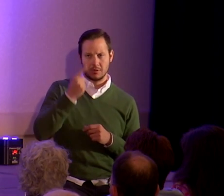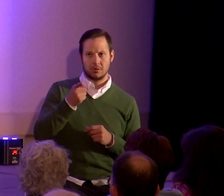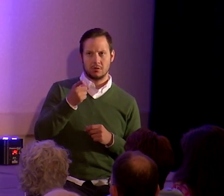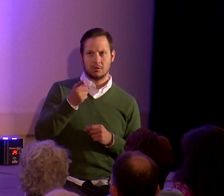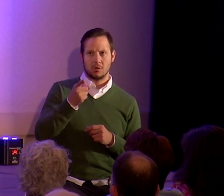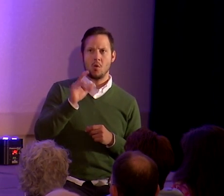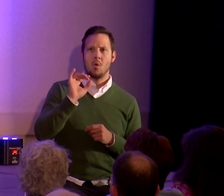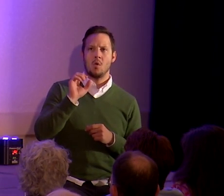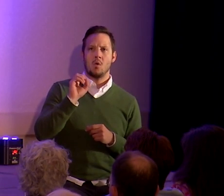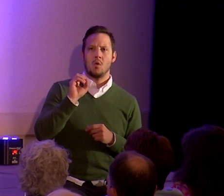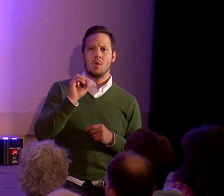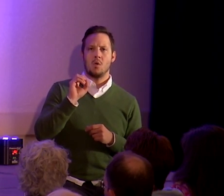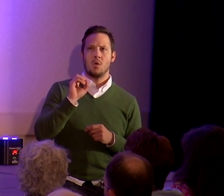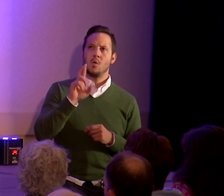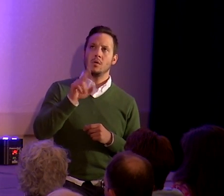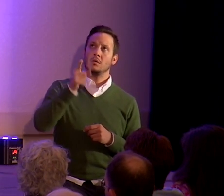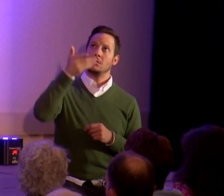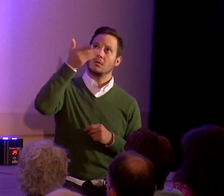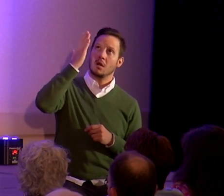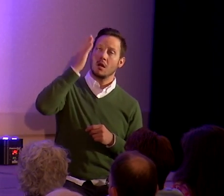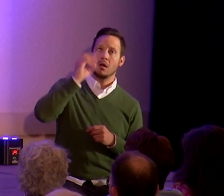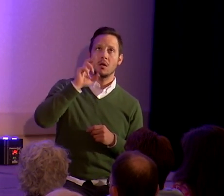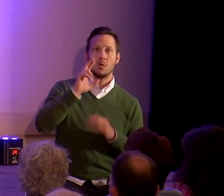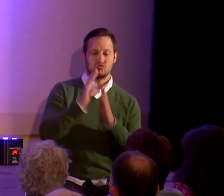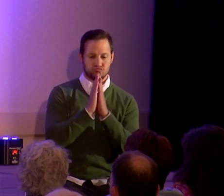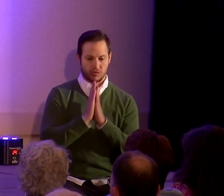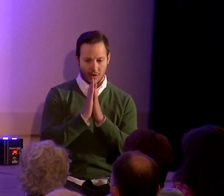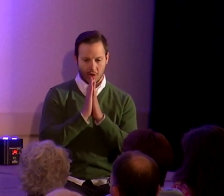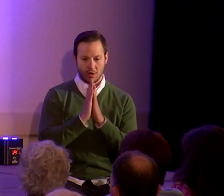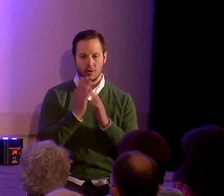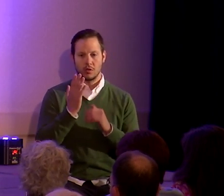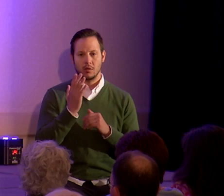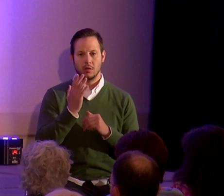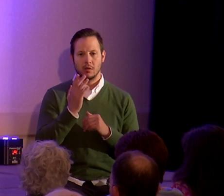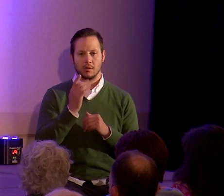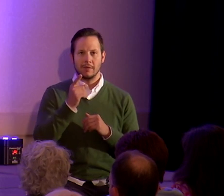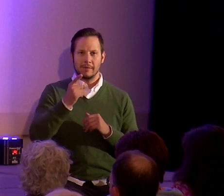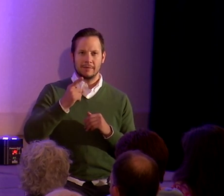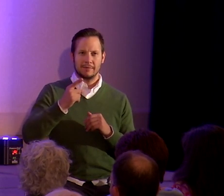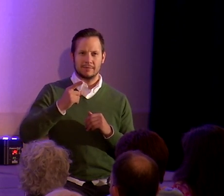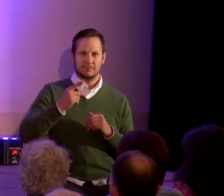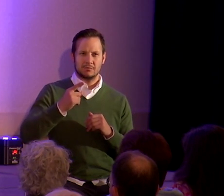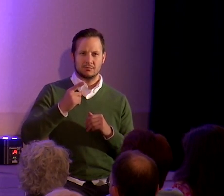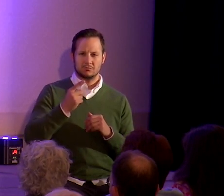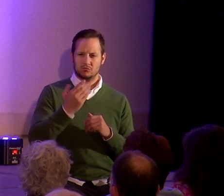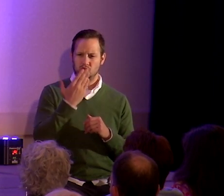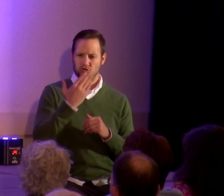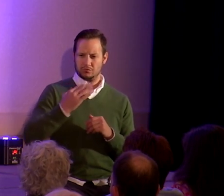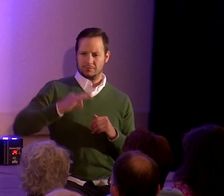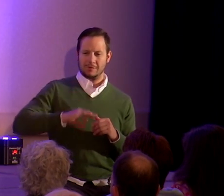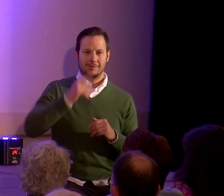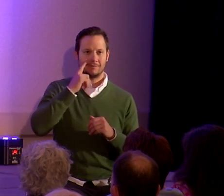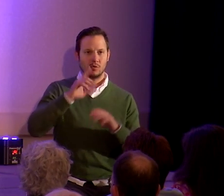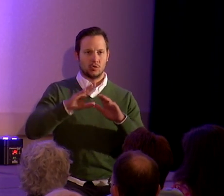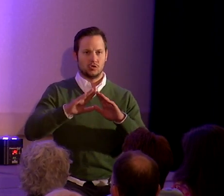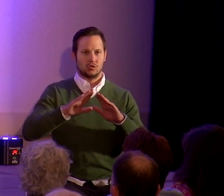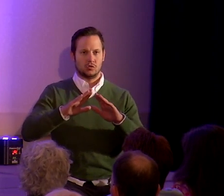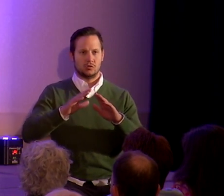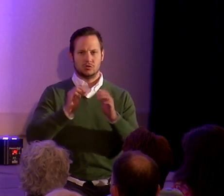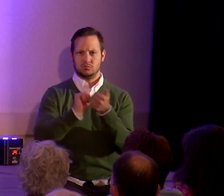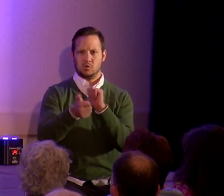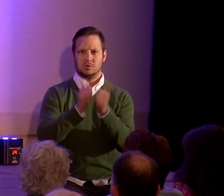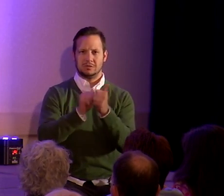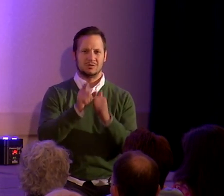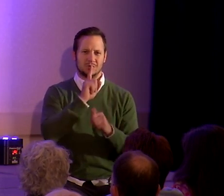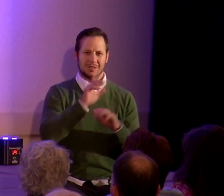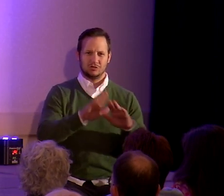is that the idea of a god or the idea of prayer is useful for sporting events, which are a children's game. These